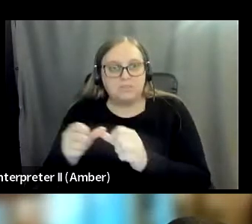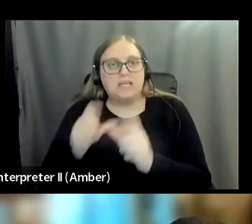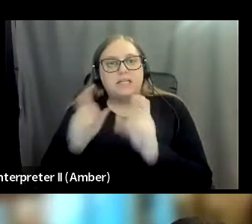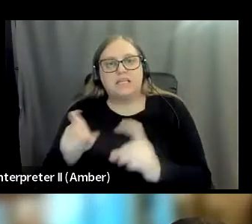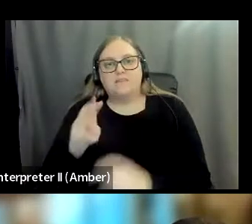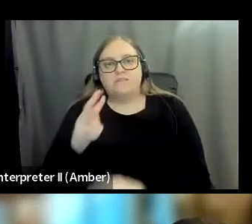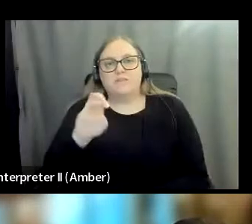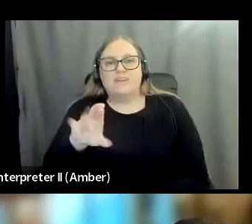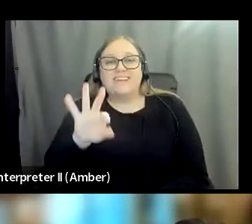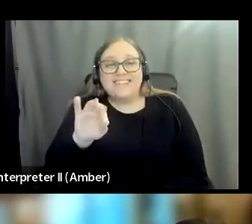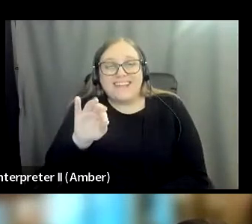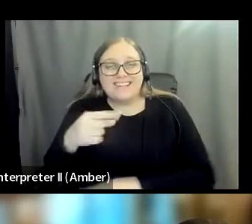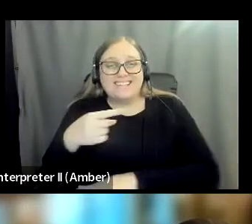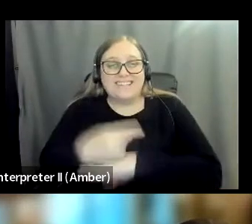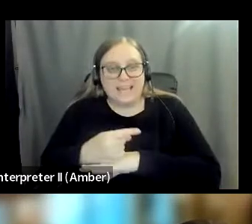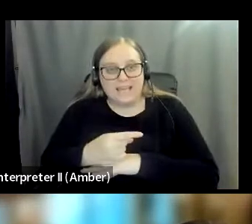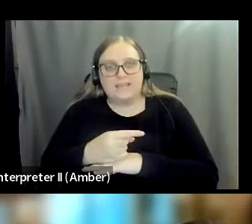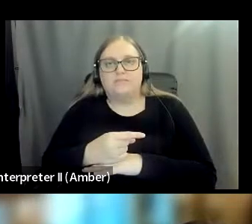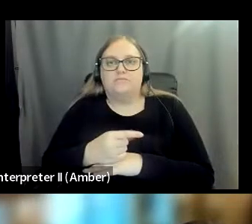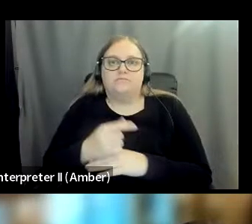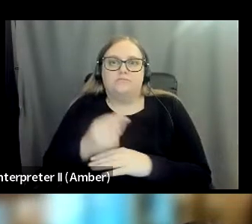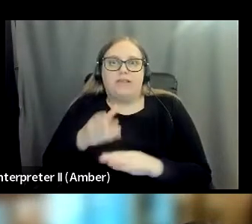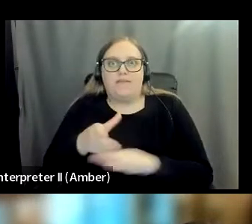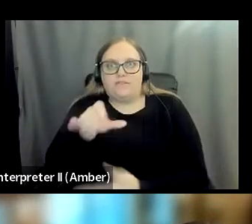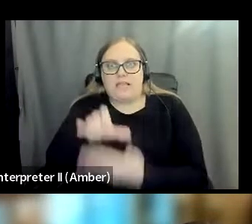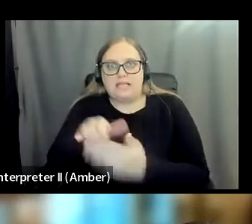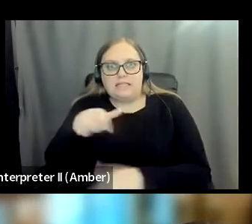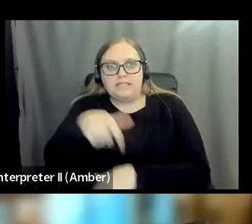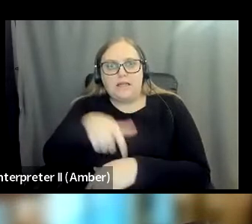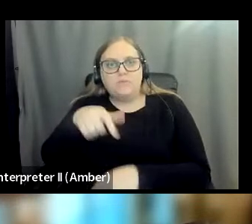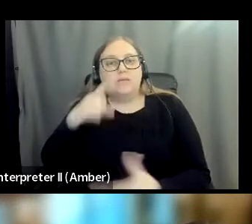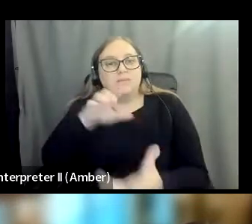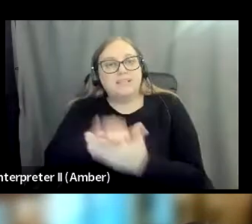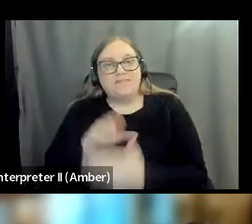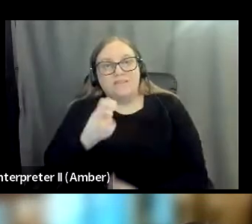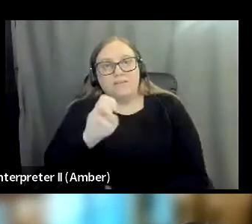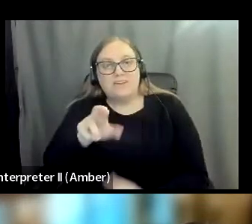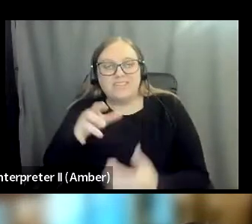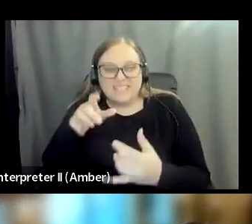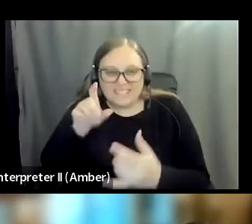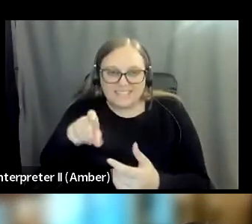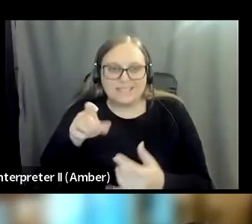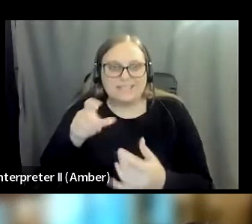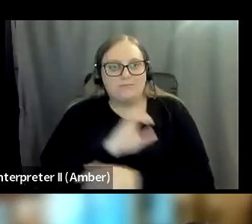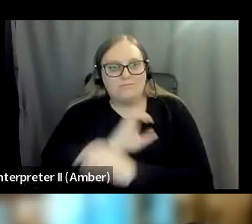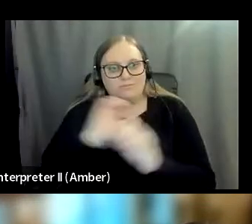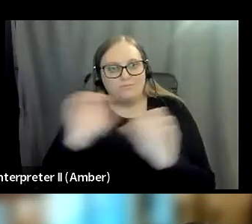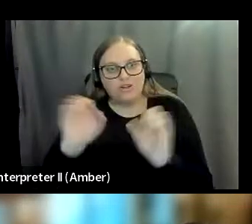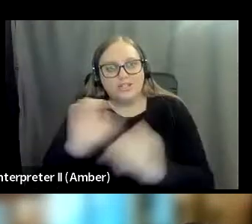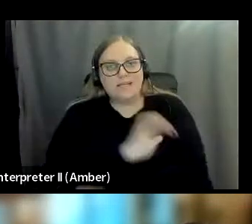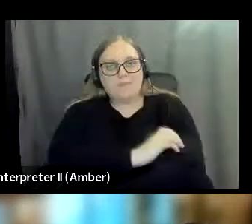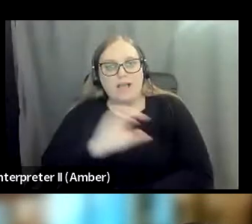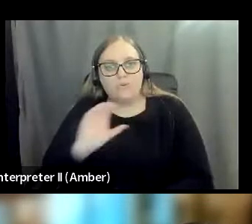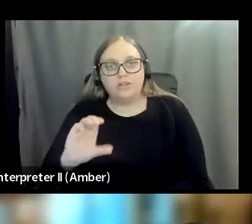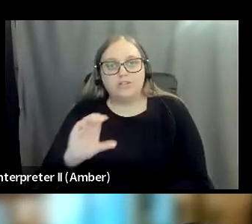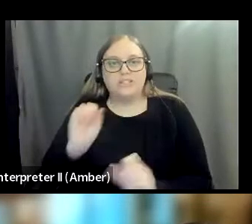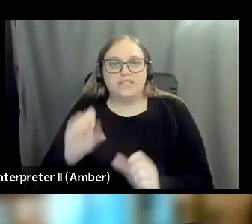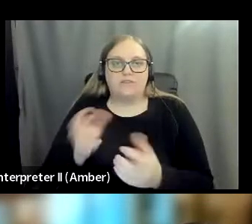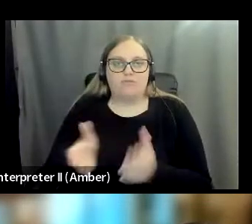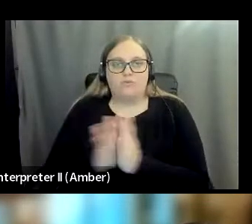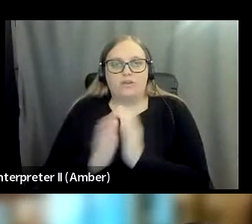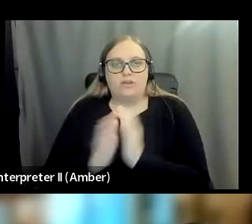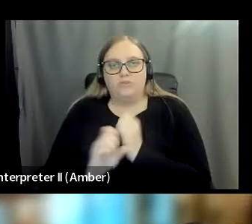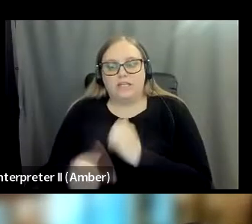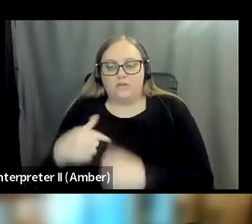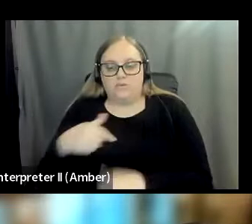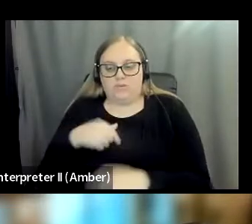almost 90 days. After that time, if we believe the mayor still needs emergency powers, she can request to extend it and we can act